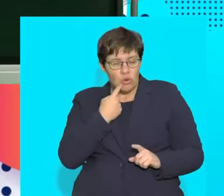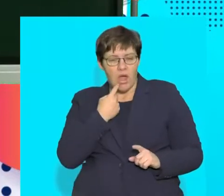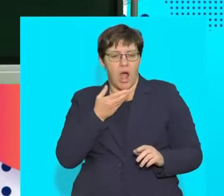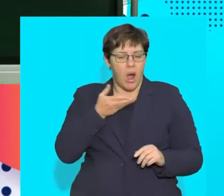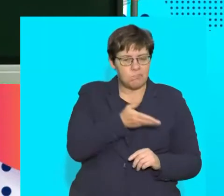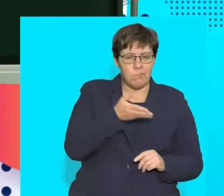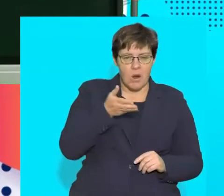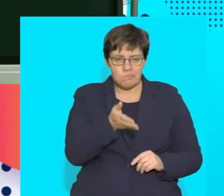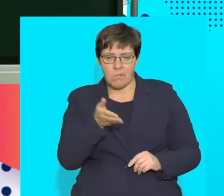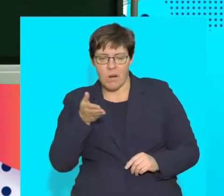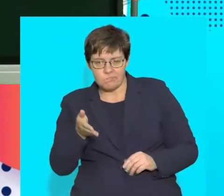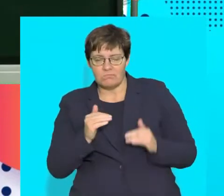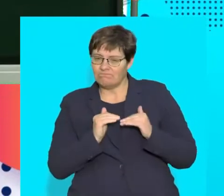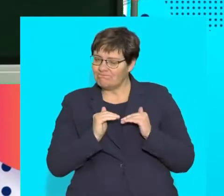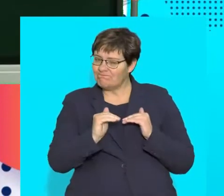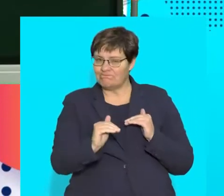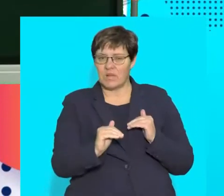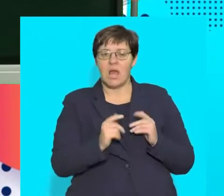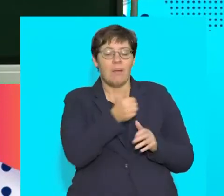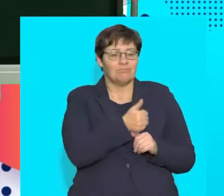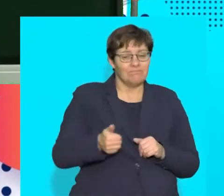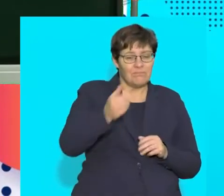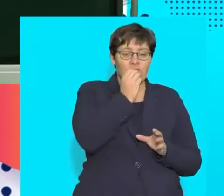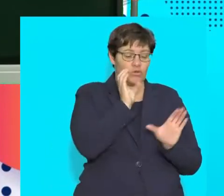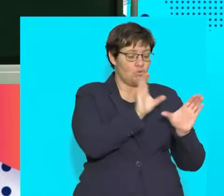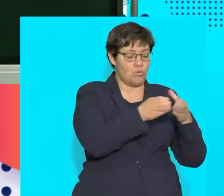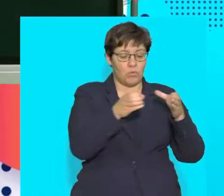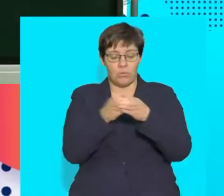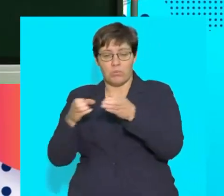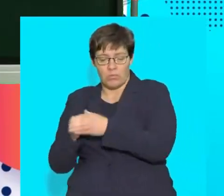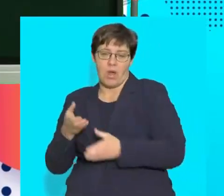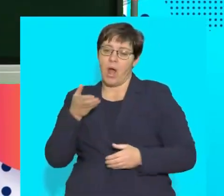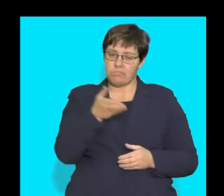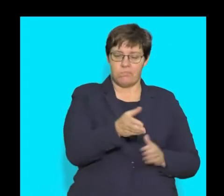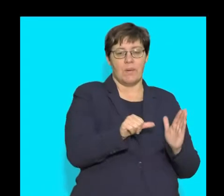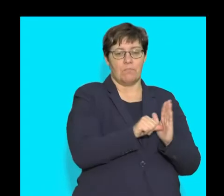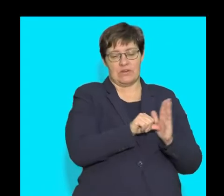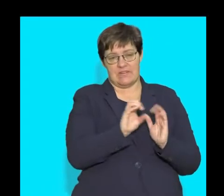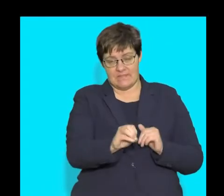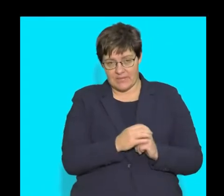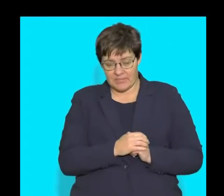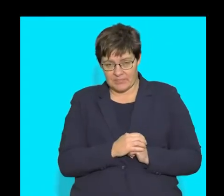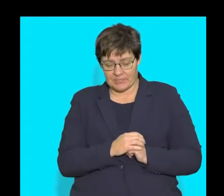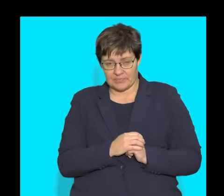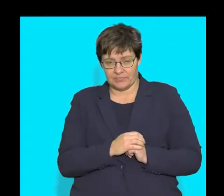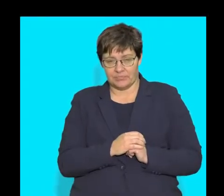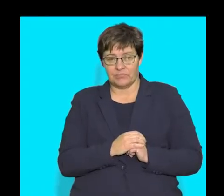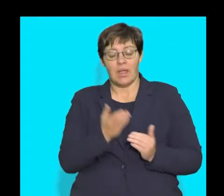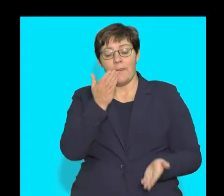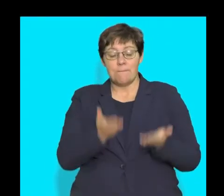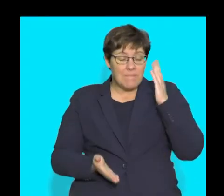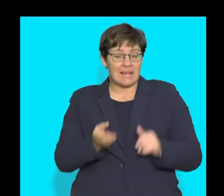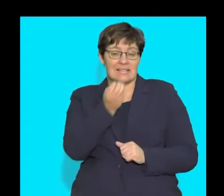food groups in it. So all of that in our segment now. So guys, a balanced